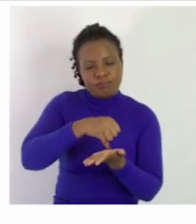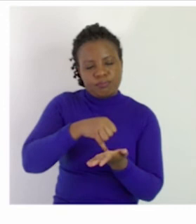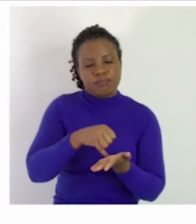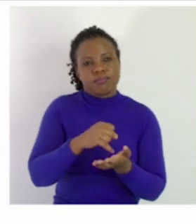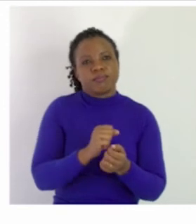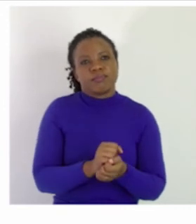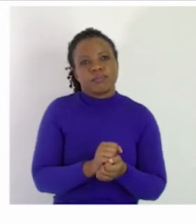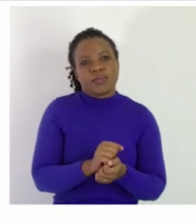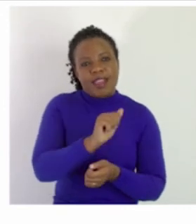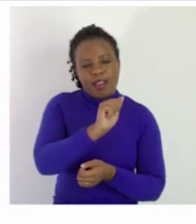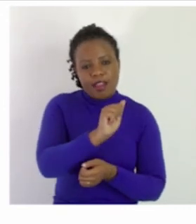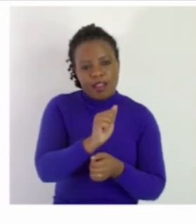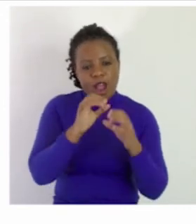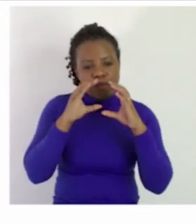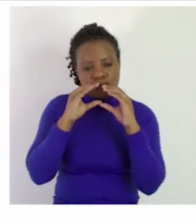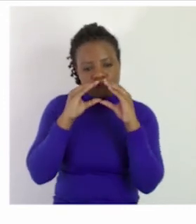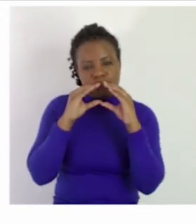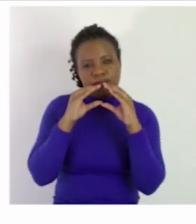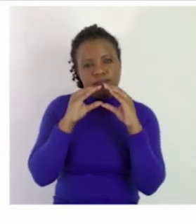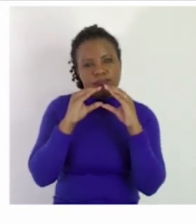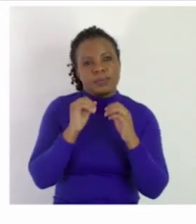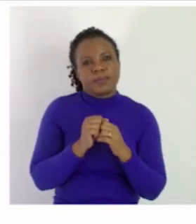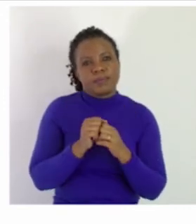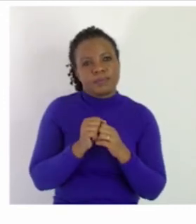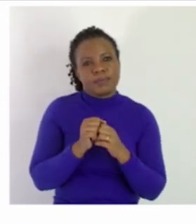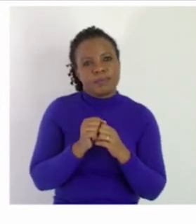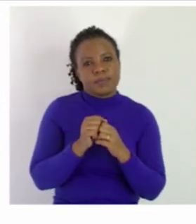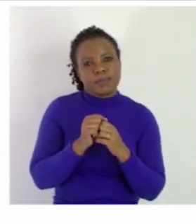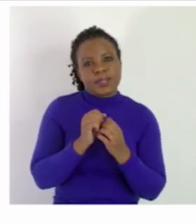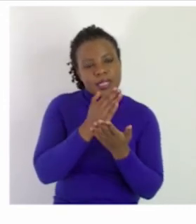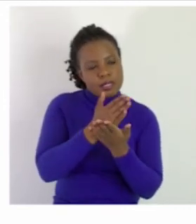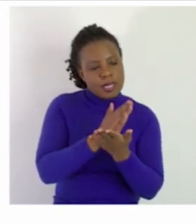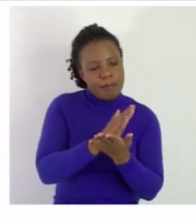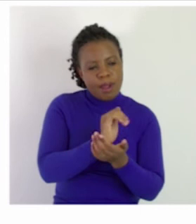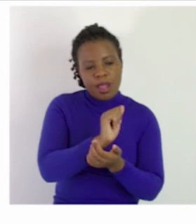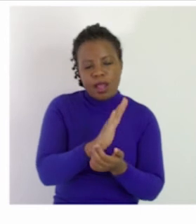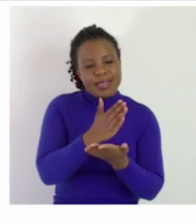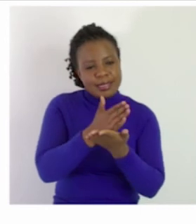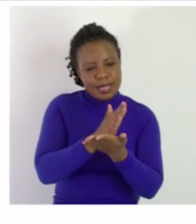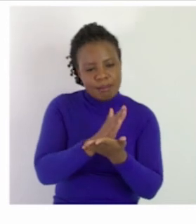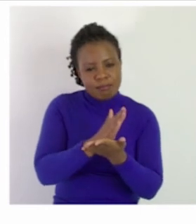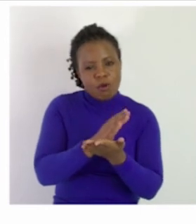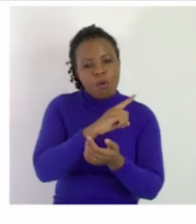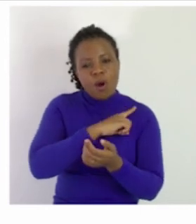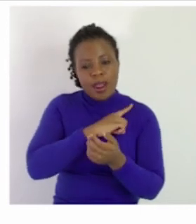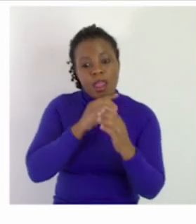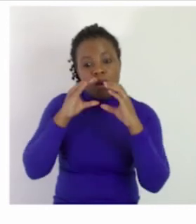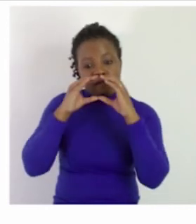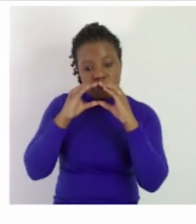a hamburger, sorry, some hamburgers. There's a plural there, there's an S on